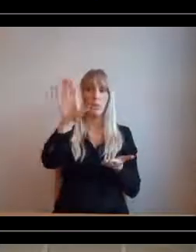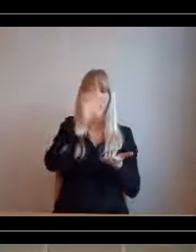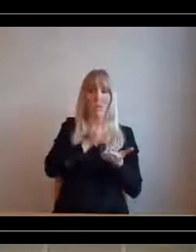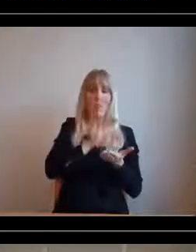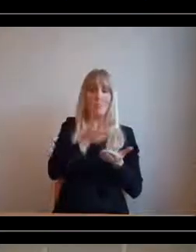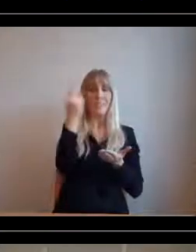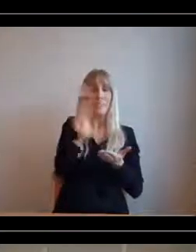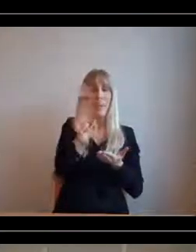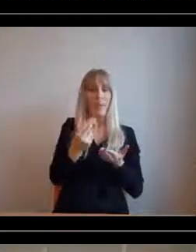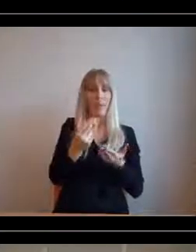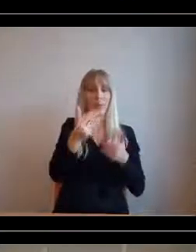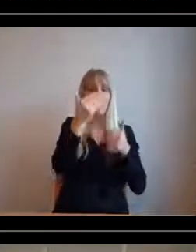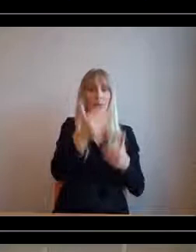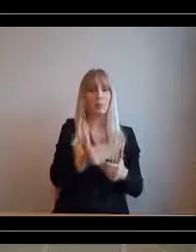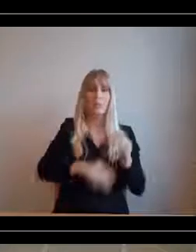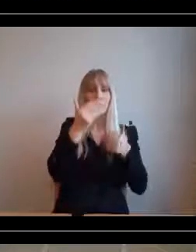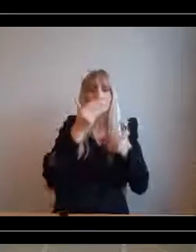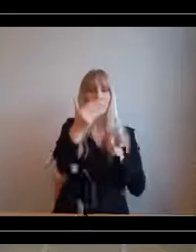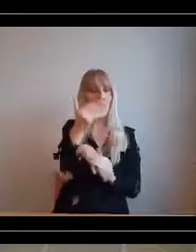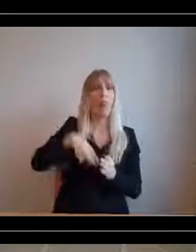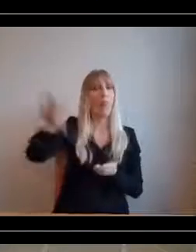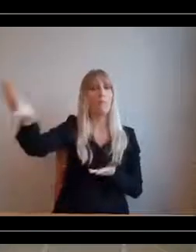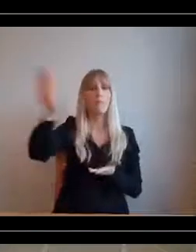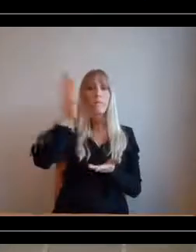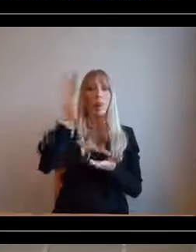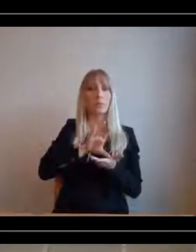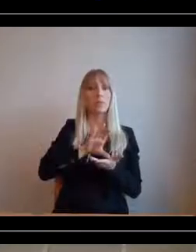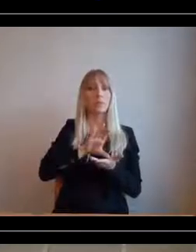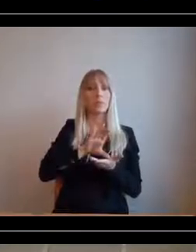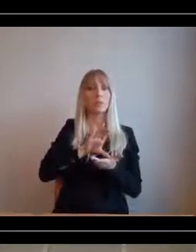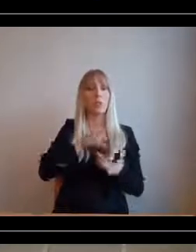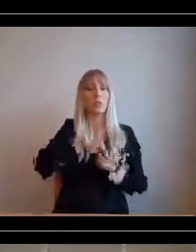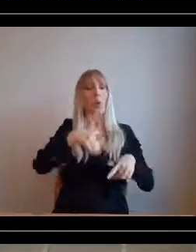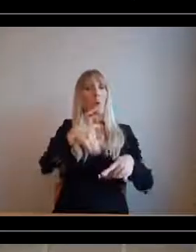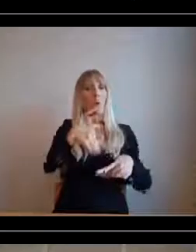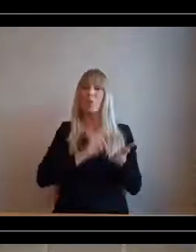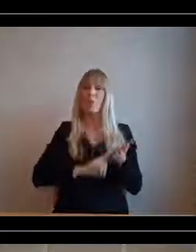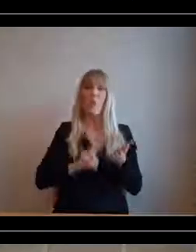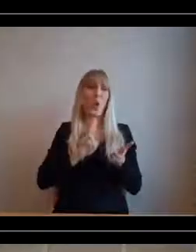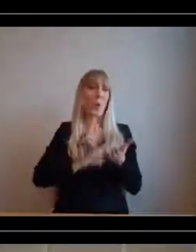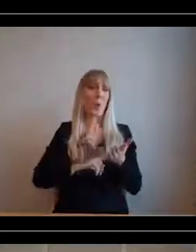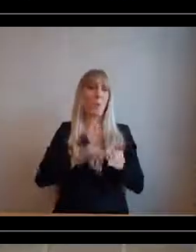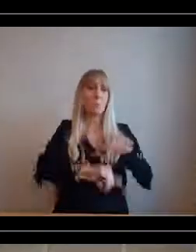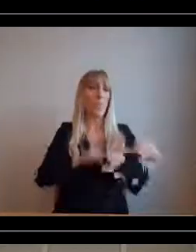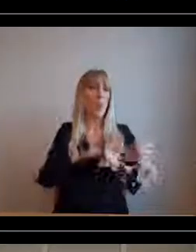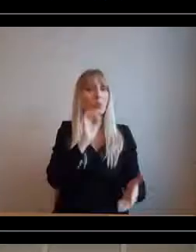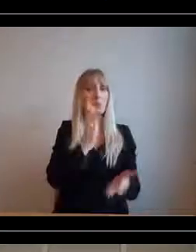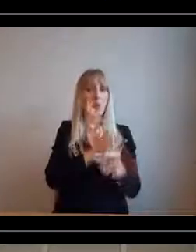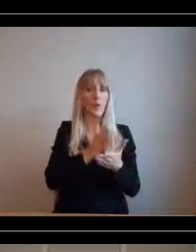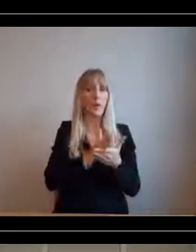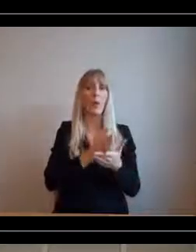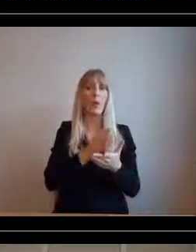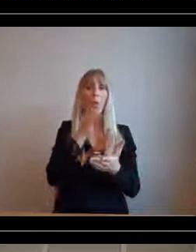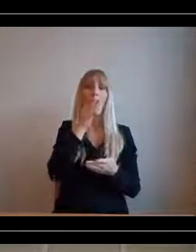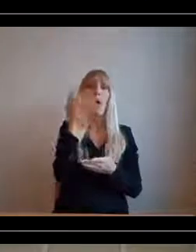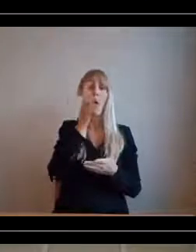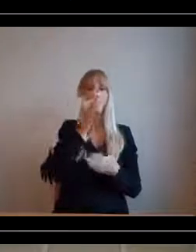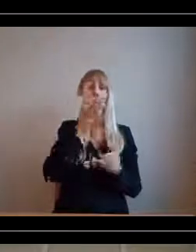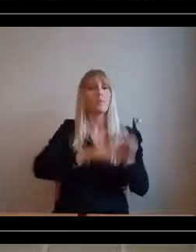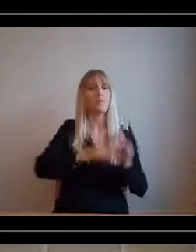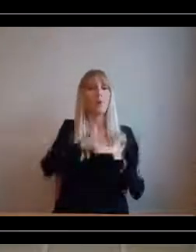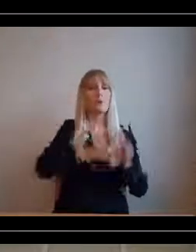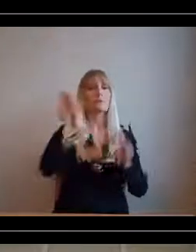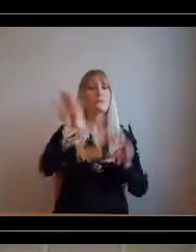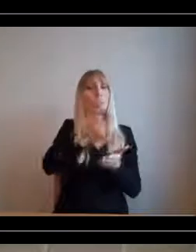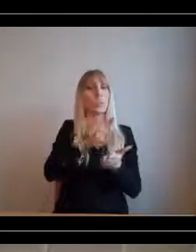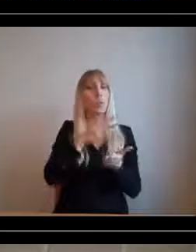moment, is fully funded, and what happens, and this is completely normal, we will actually then seek full funding once we get permission to